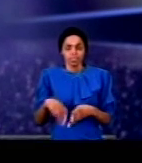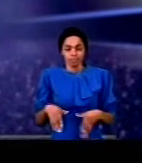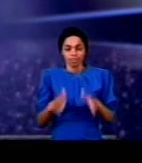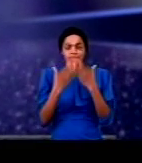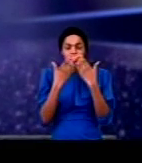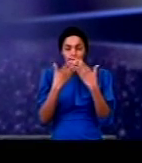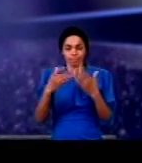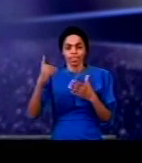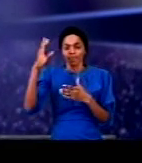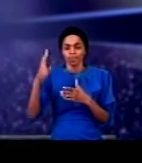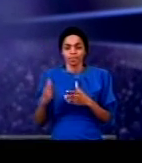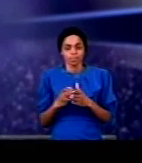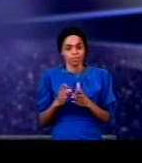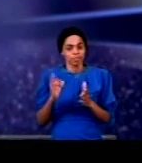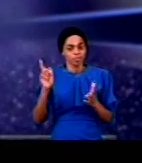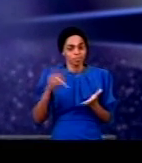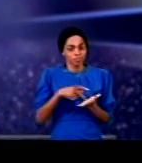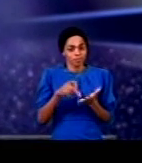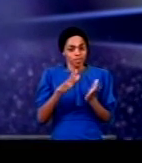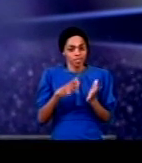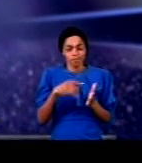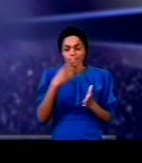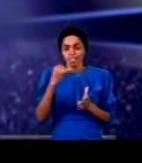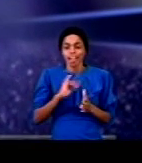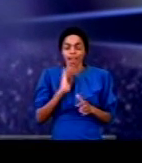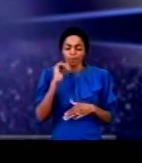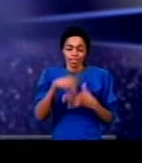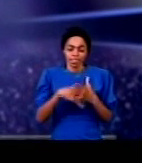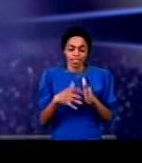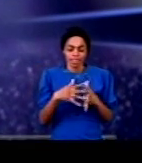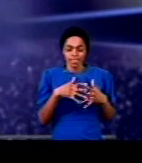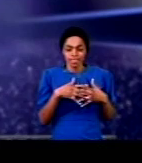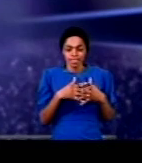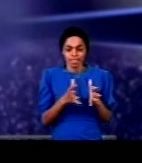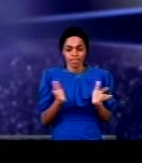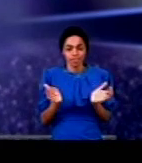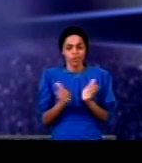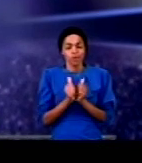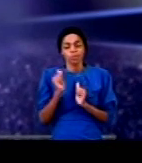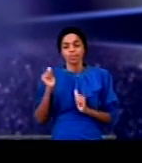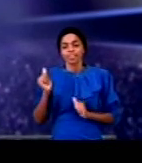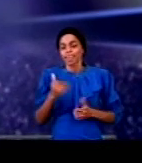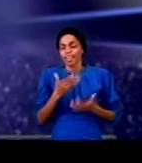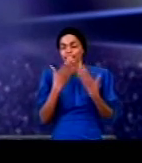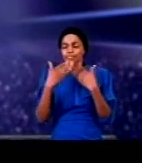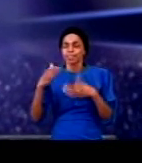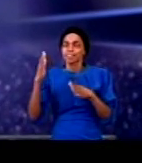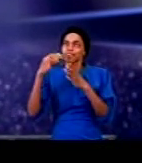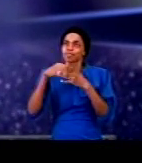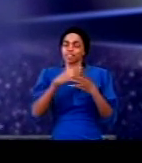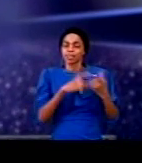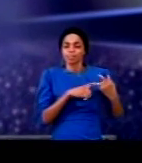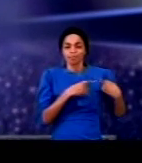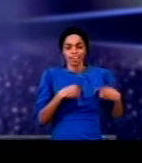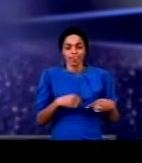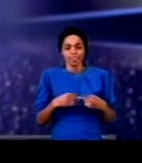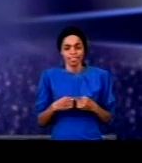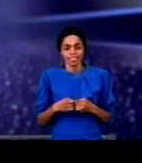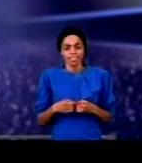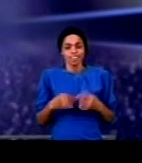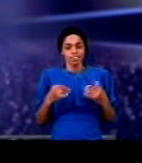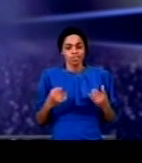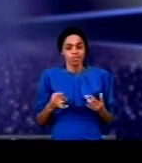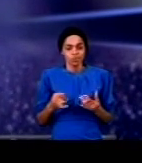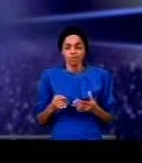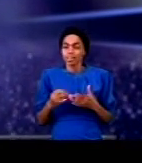great deliverances, the salvation of souls, the blessings of the Lord that the Lord has been showering upon His people. Let's